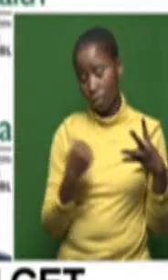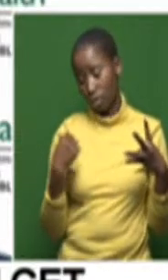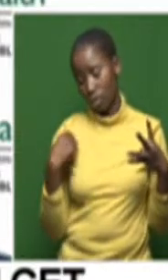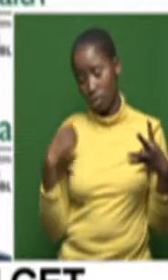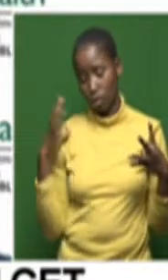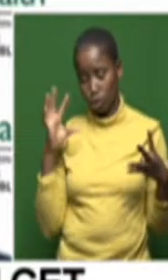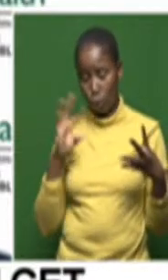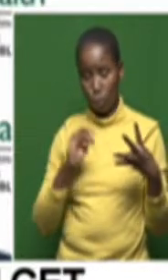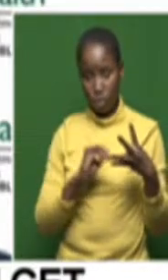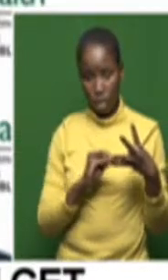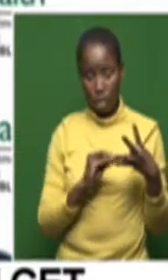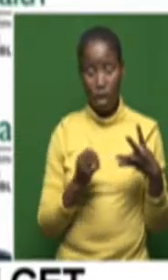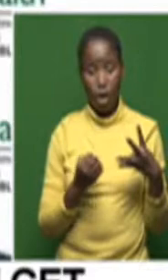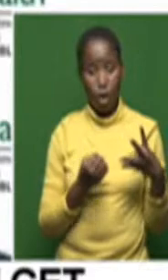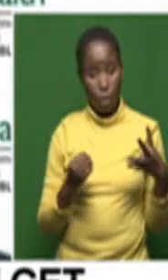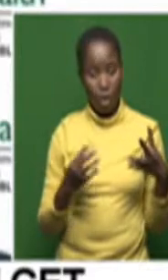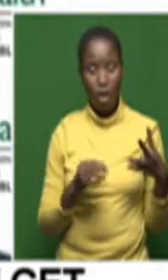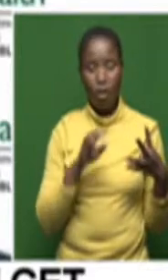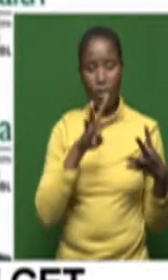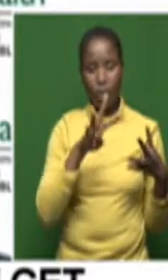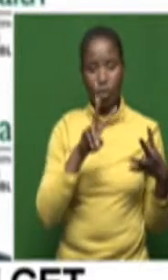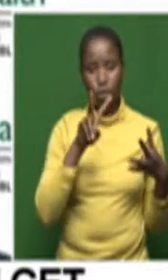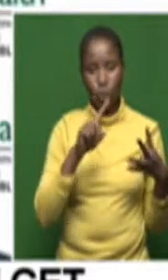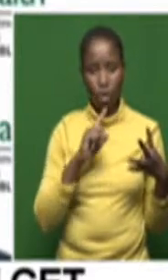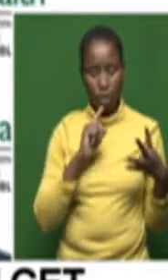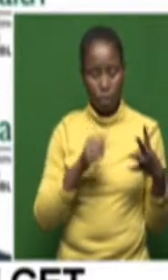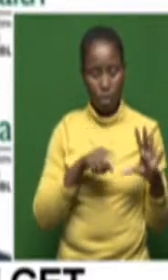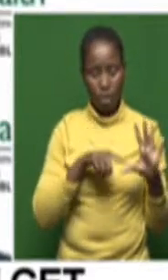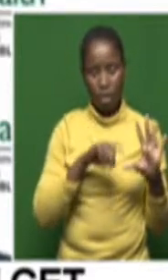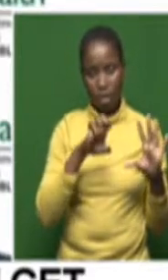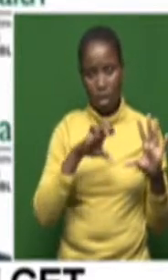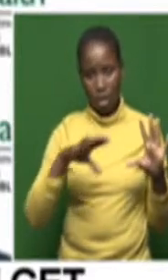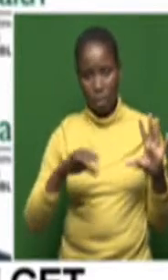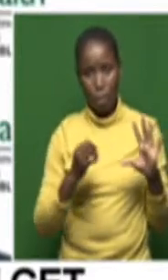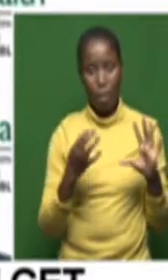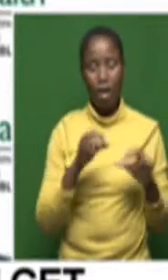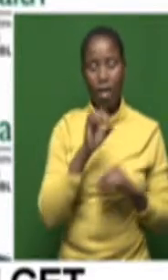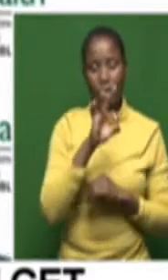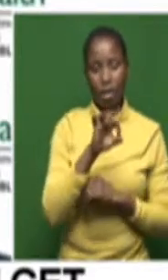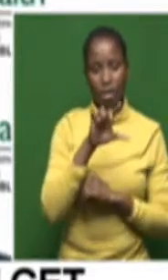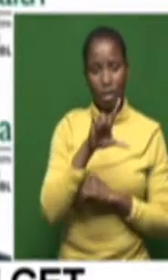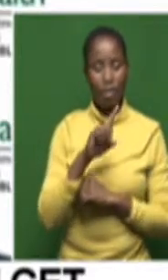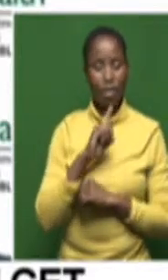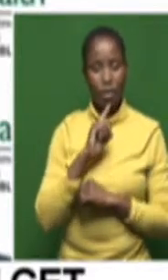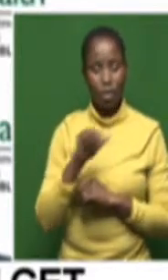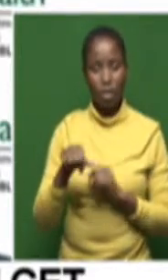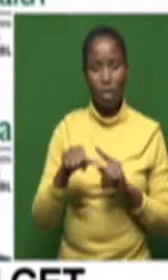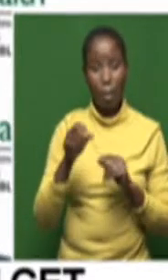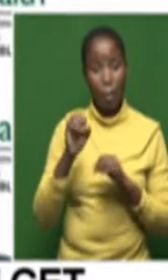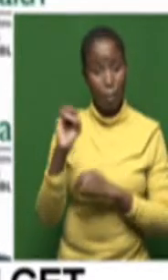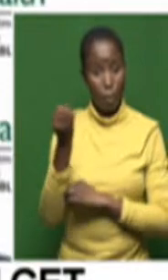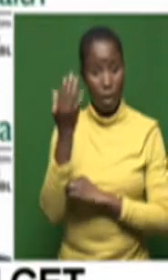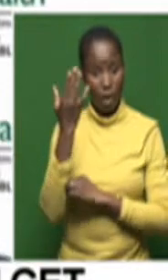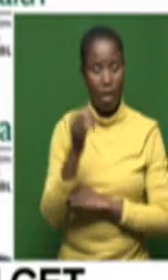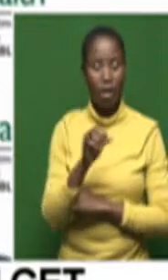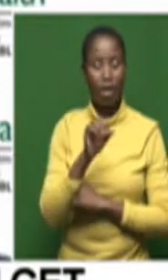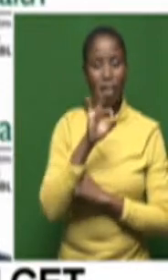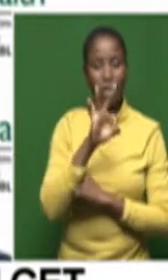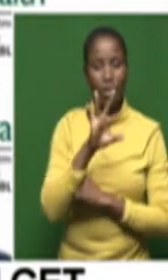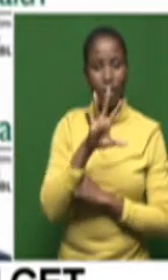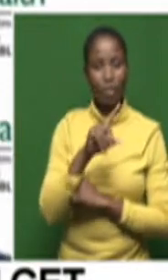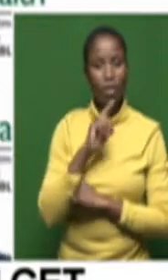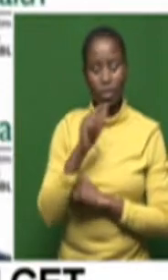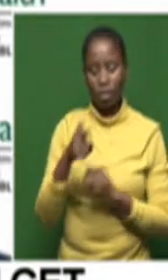all these numbers, Limpopo 42,000, the Eastern Cape with 37,000, Mpumalanga with 35,000,